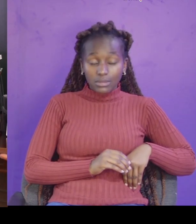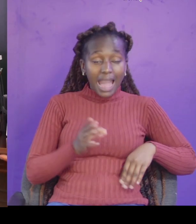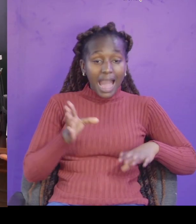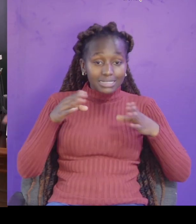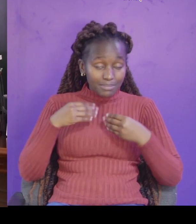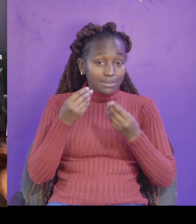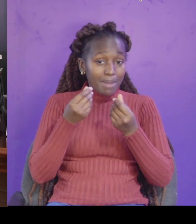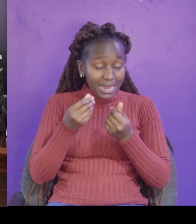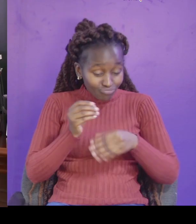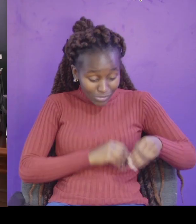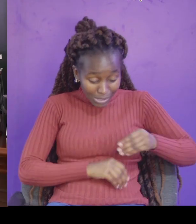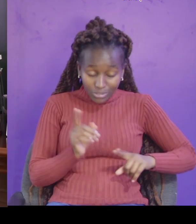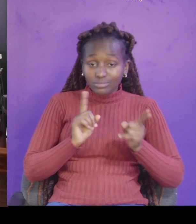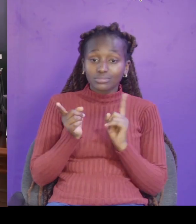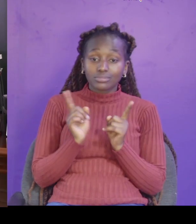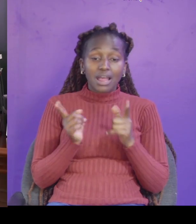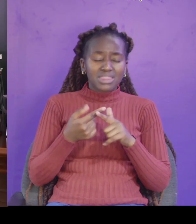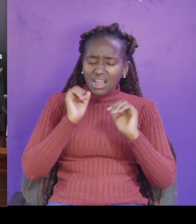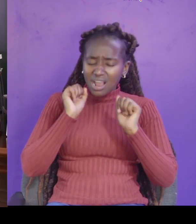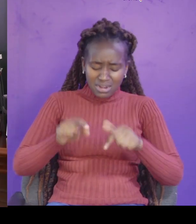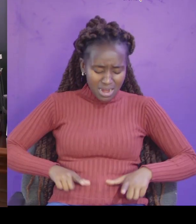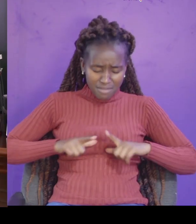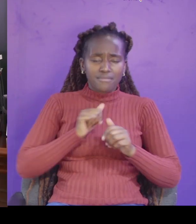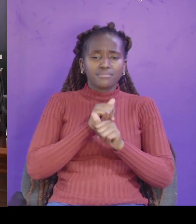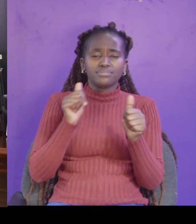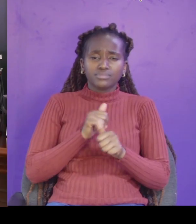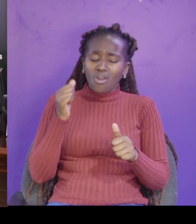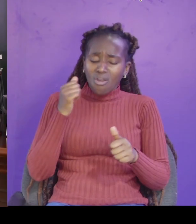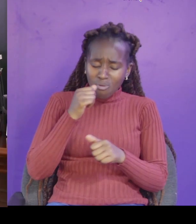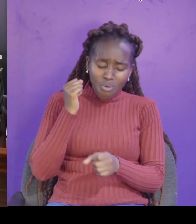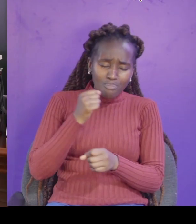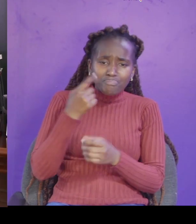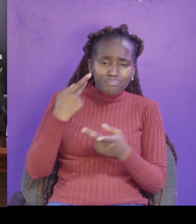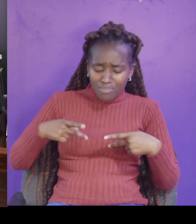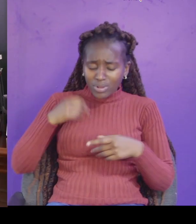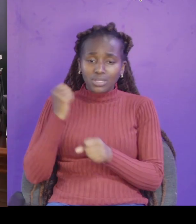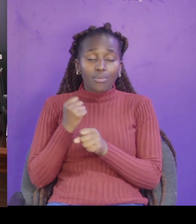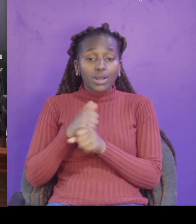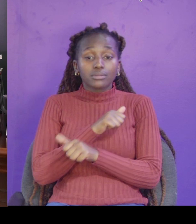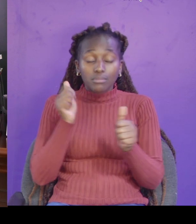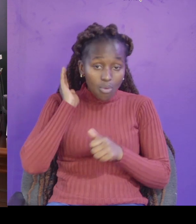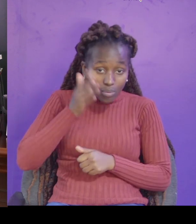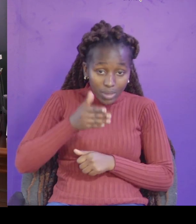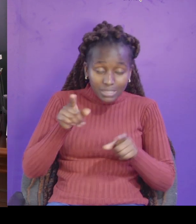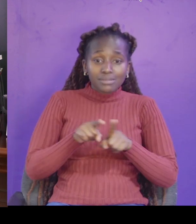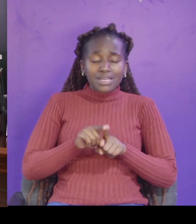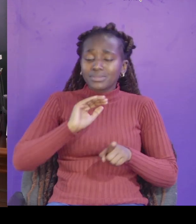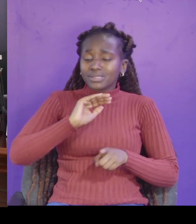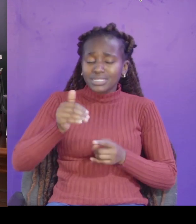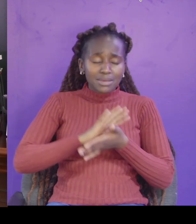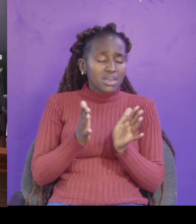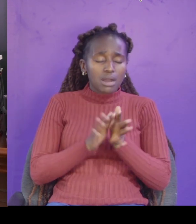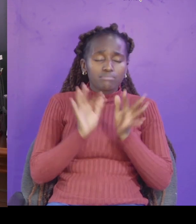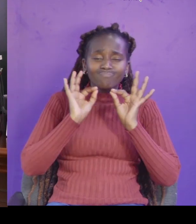will live well with one another. The officers will do their work, they say the way it's supposed to be done, and the people will enjoy living in a city that has